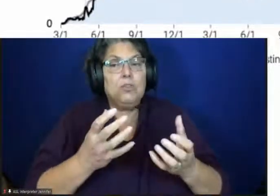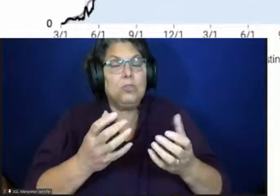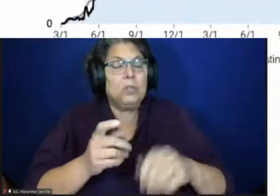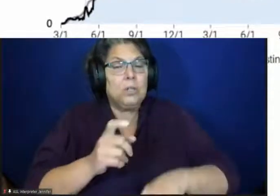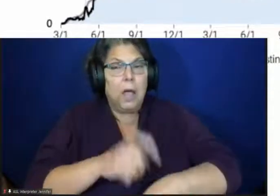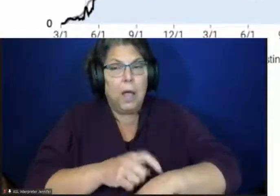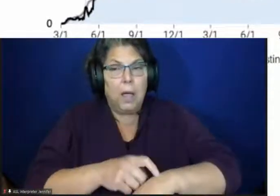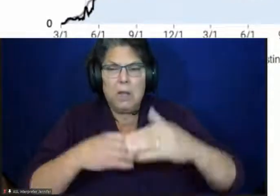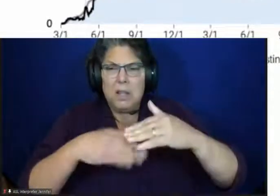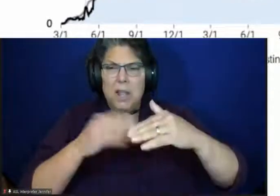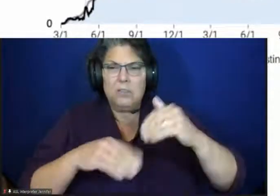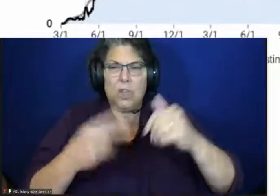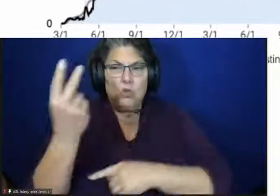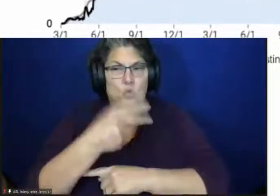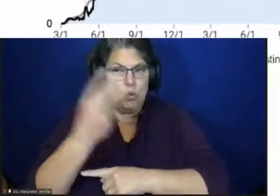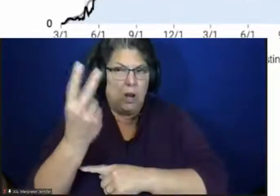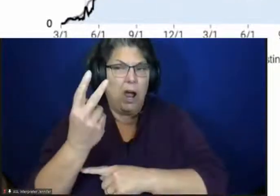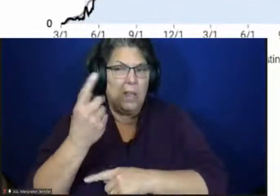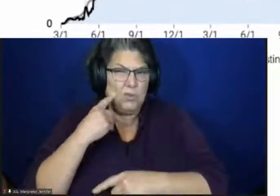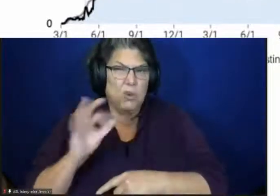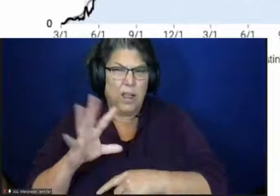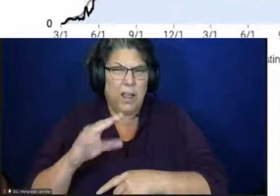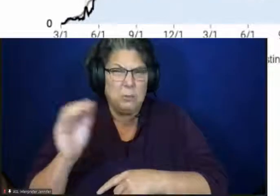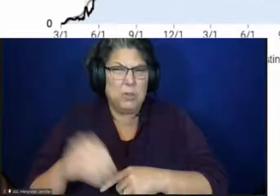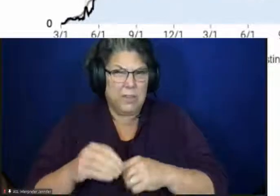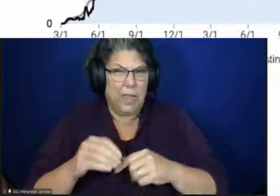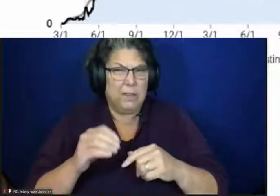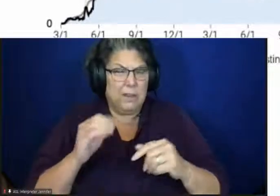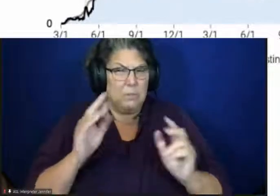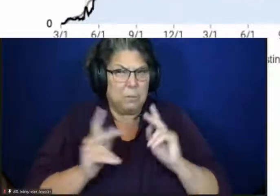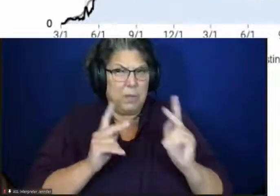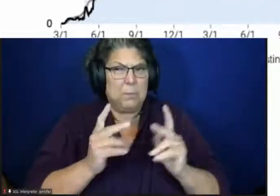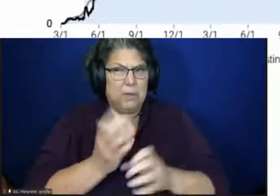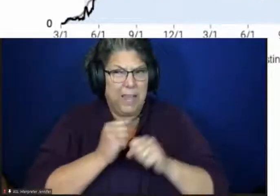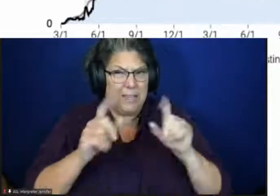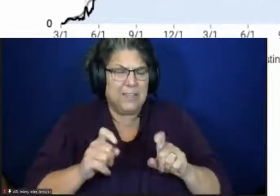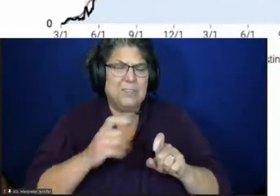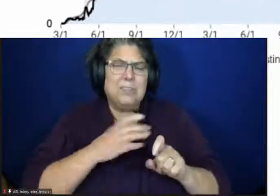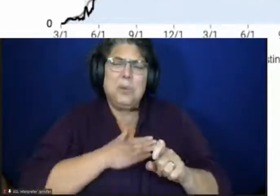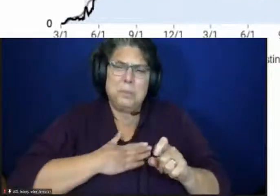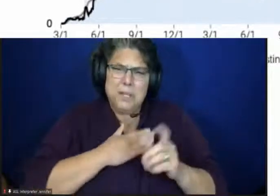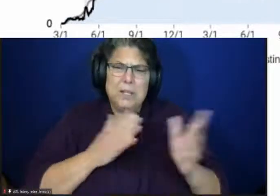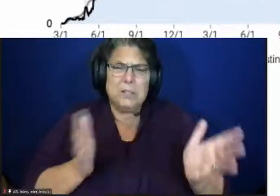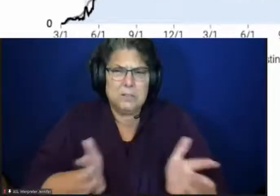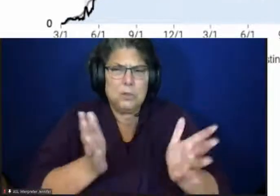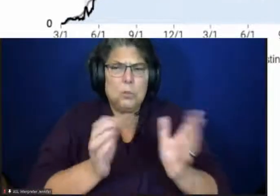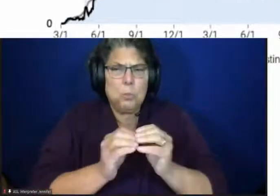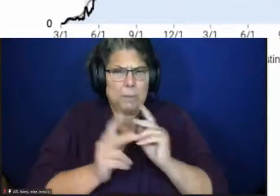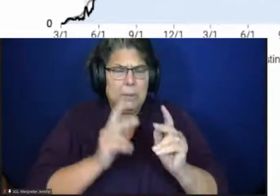2 days in 95% of cases. So I want to encourage more people to get tested.